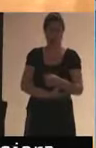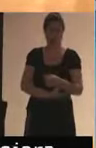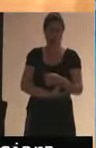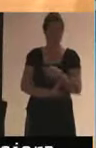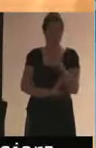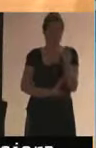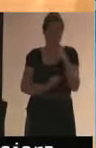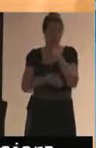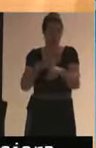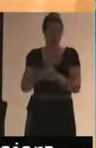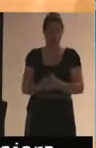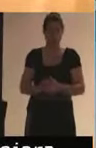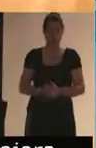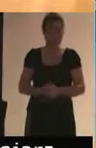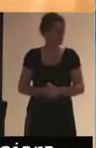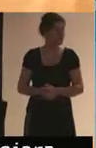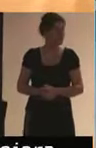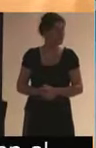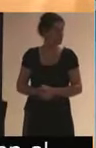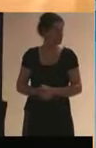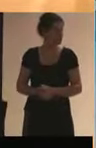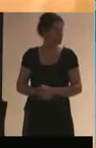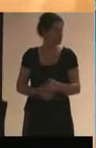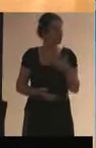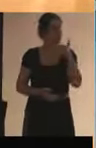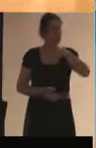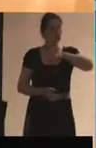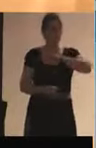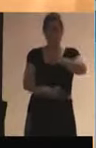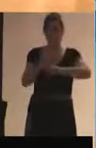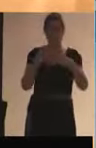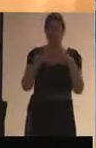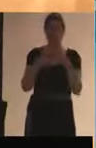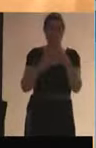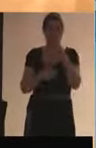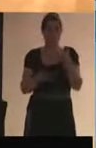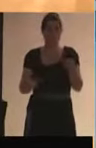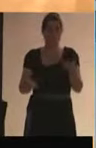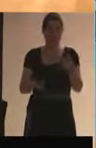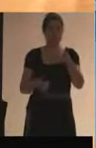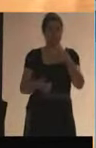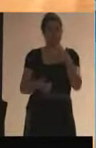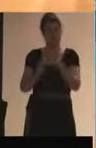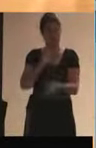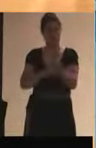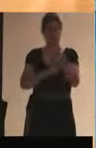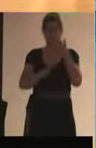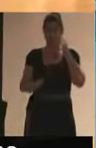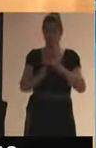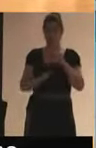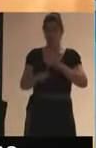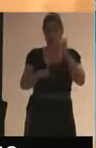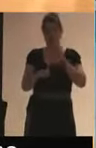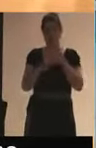the improvements that we're pursuing. Well, that was something that we were really looking for, because we